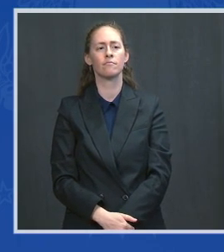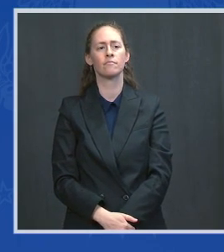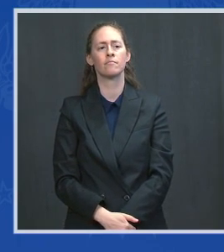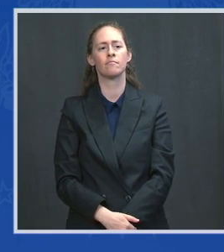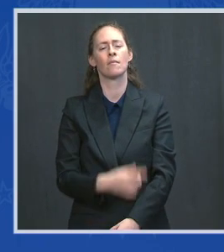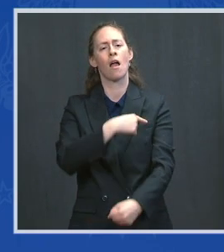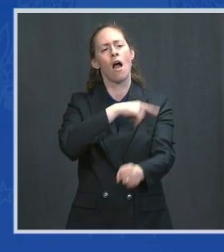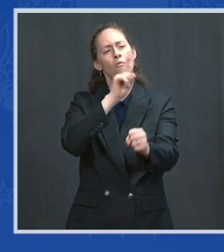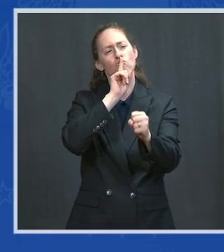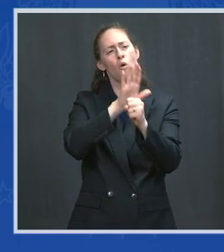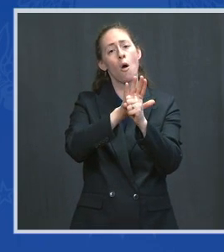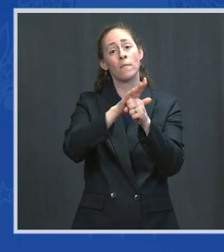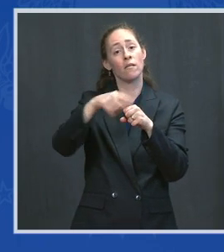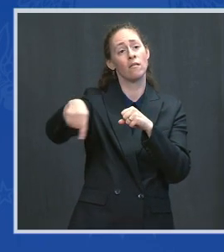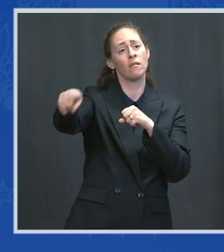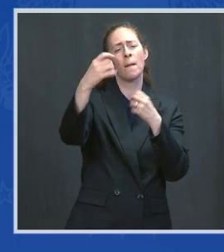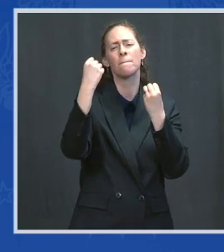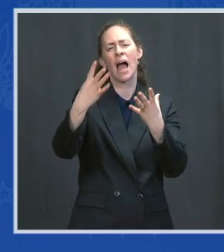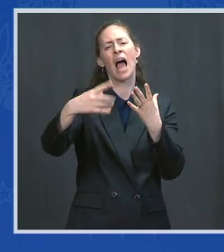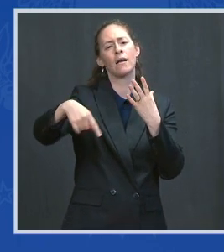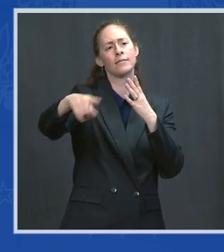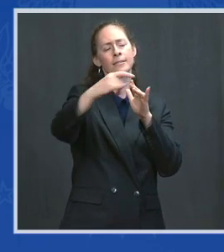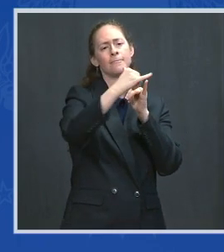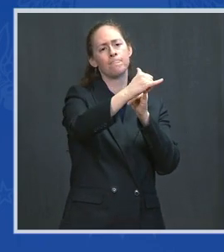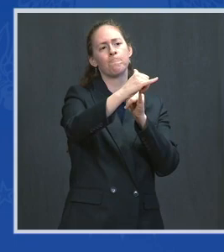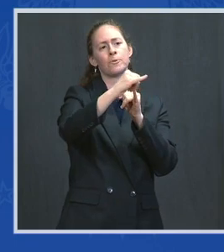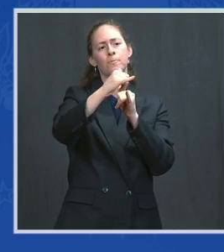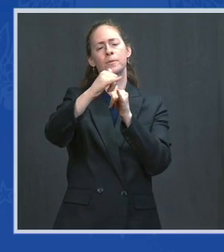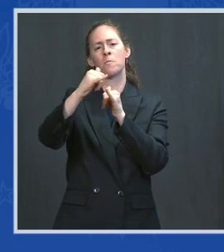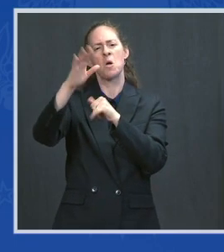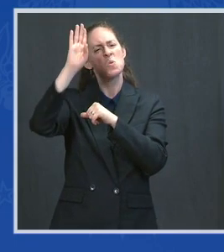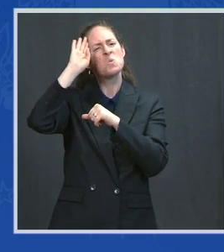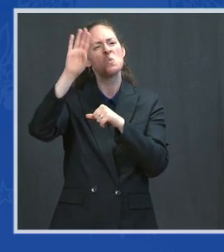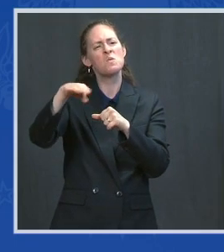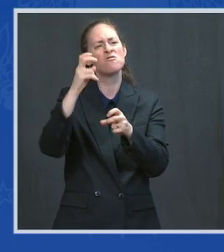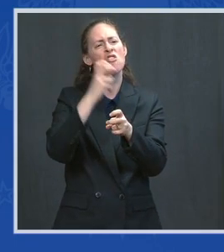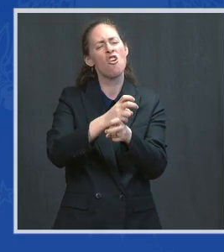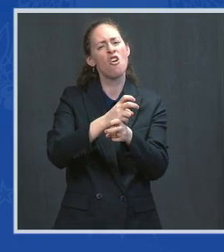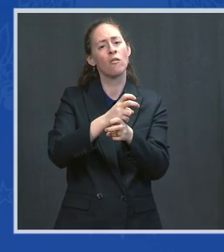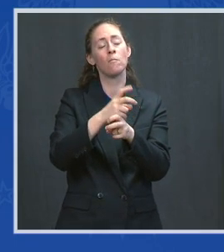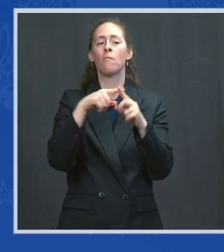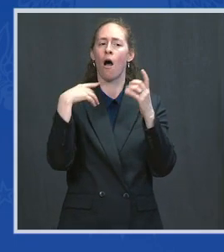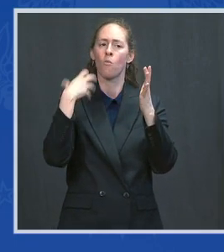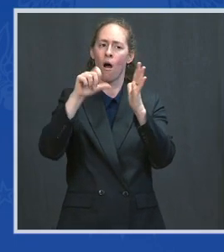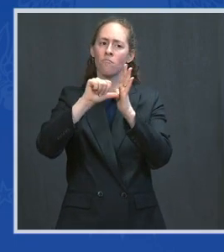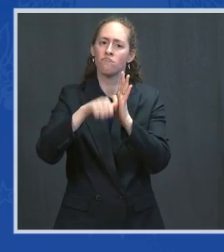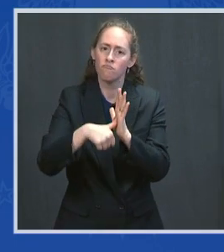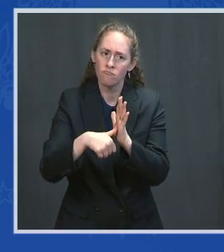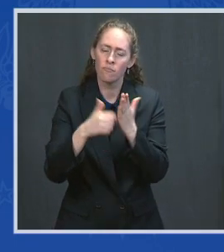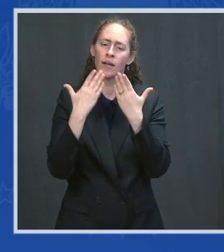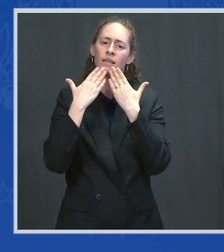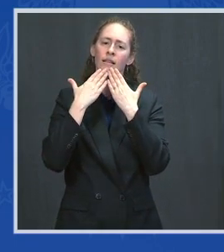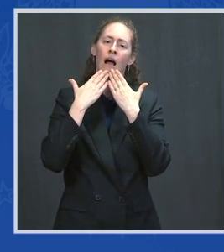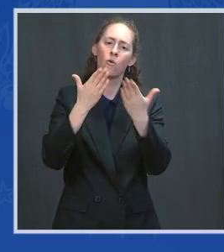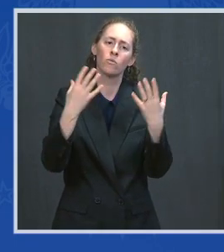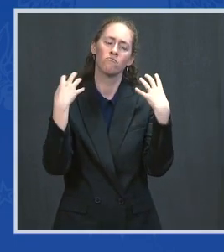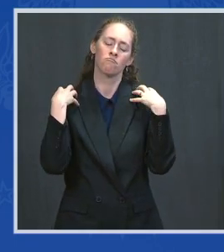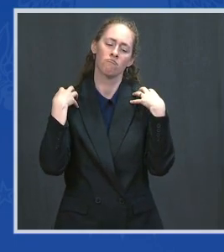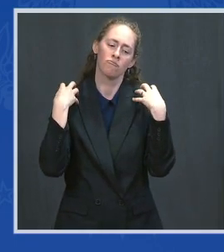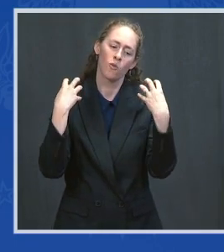hard. So I really mean when I say thank you. Thank you for being here. It takes a lot of courage. Thank you.